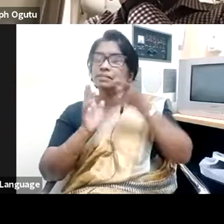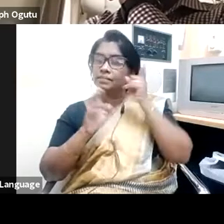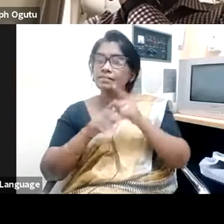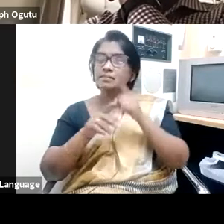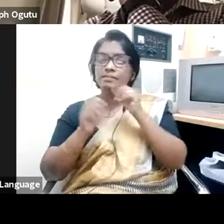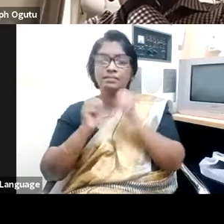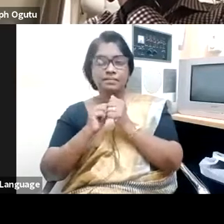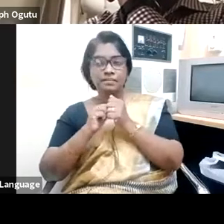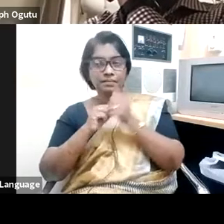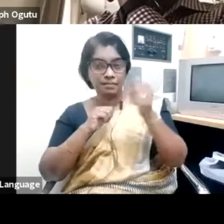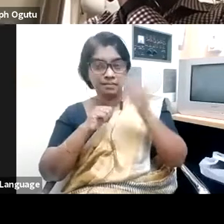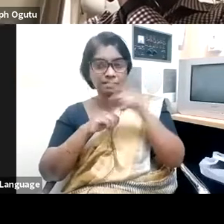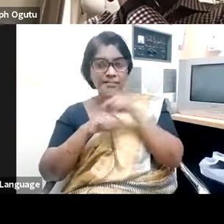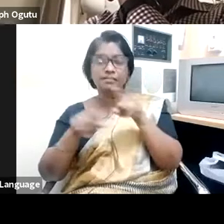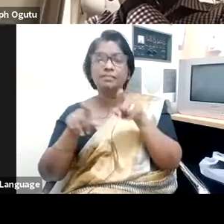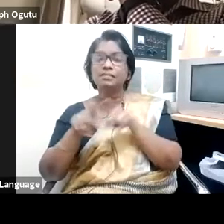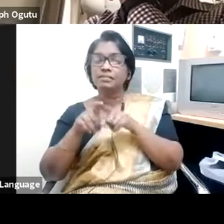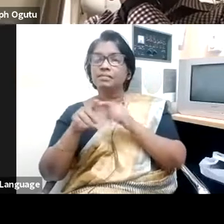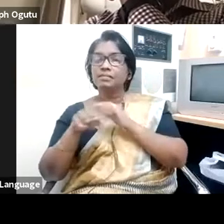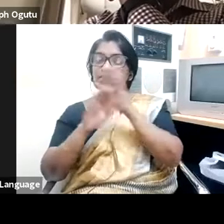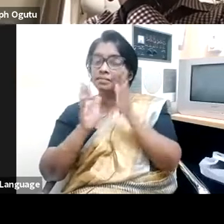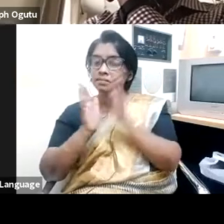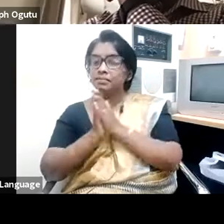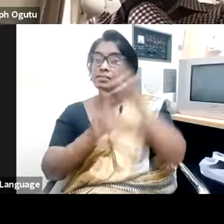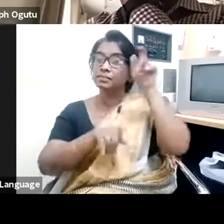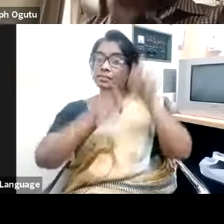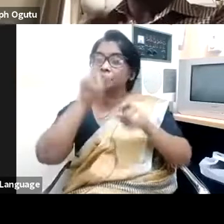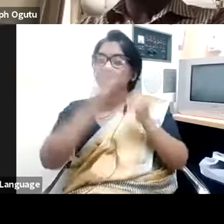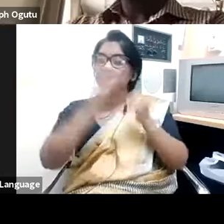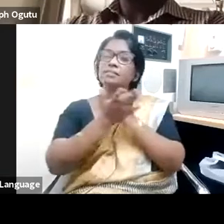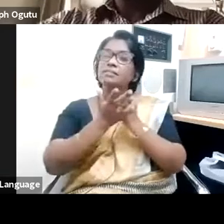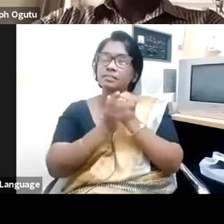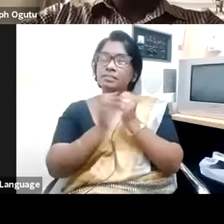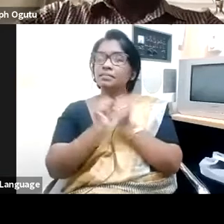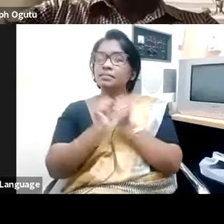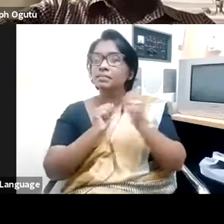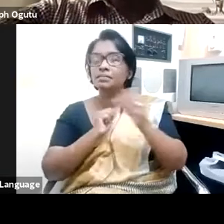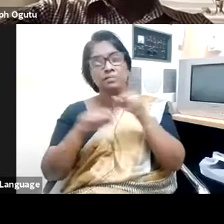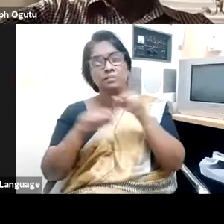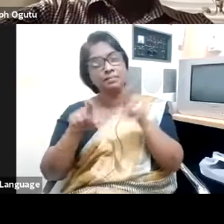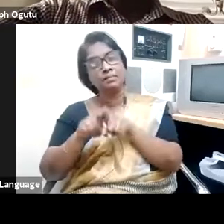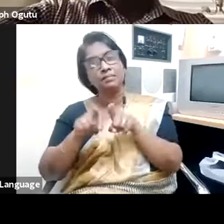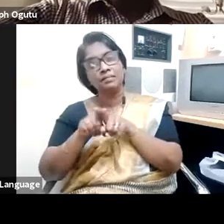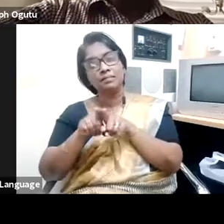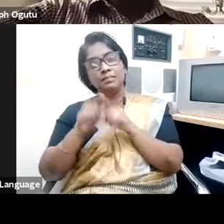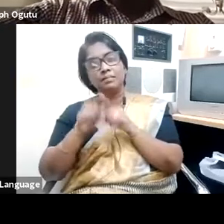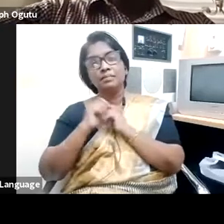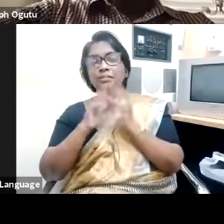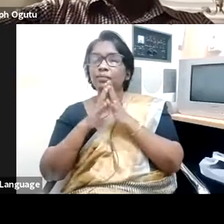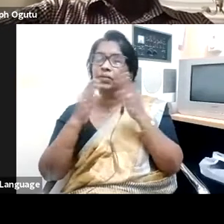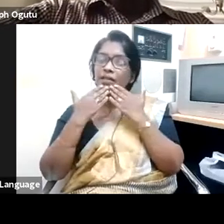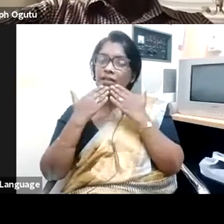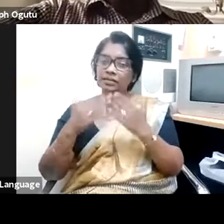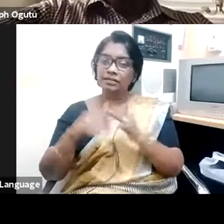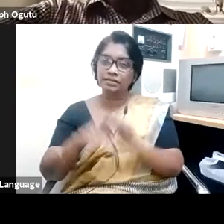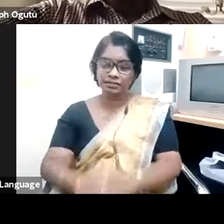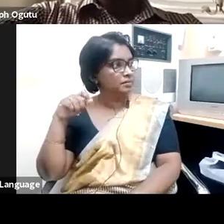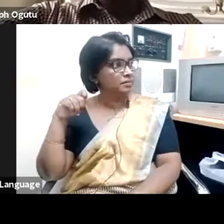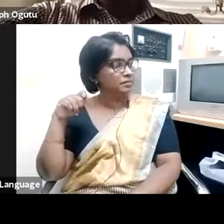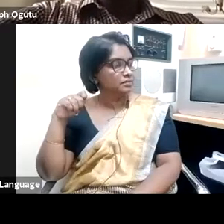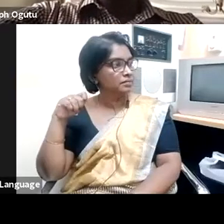all of us have to, should, and must do, or will be extinct. All right, thank you. Can I go to the next, Irfan, you, and then